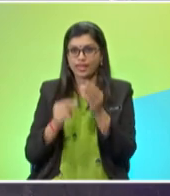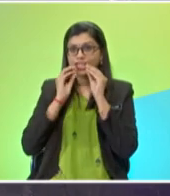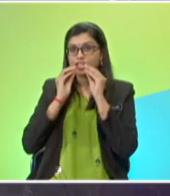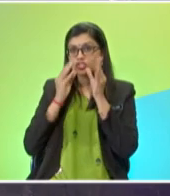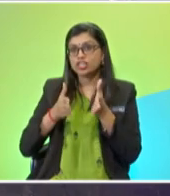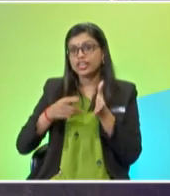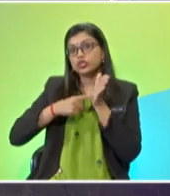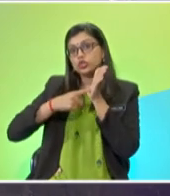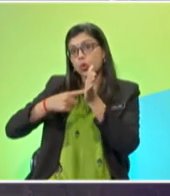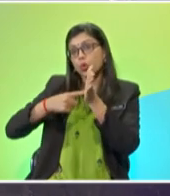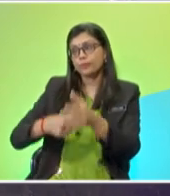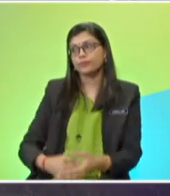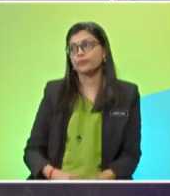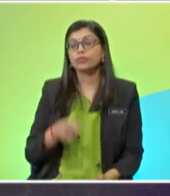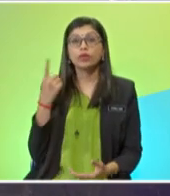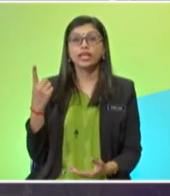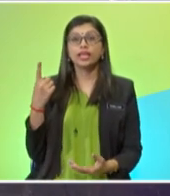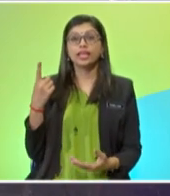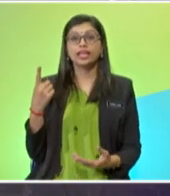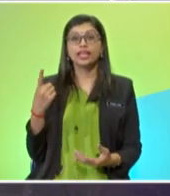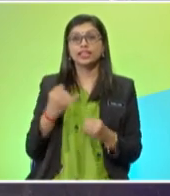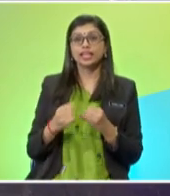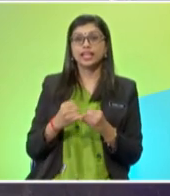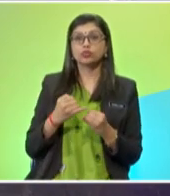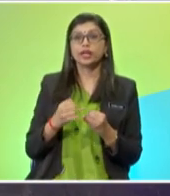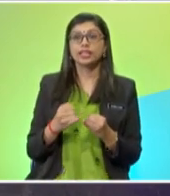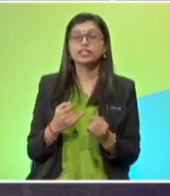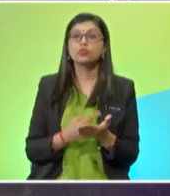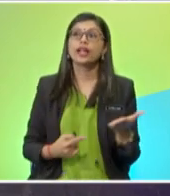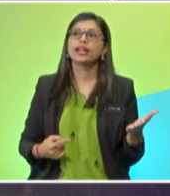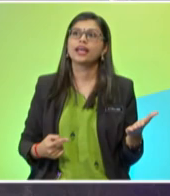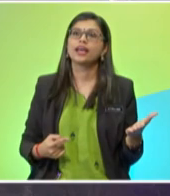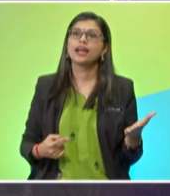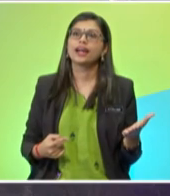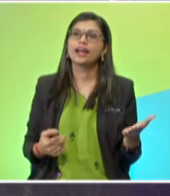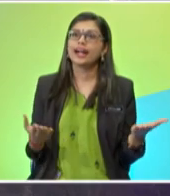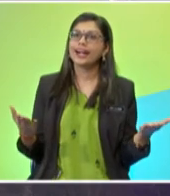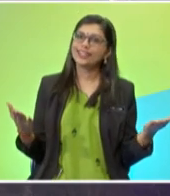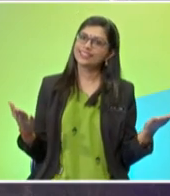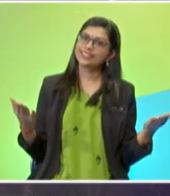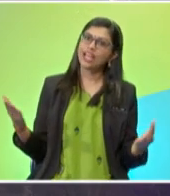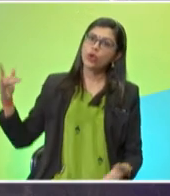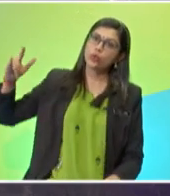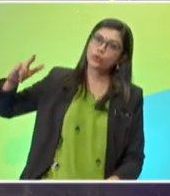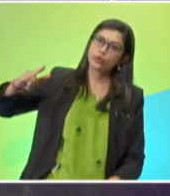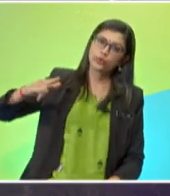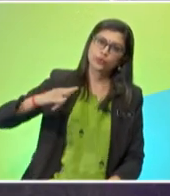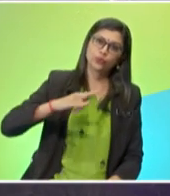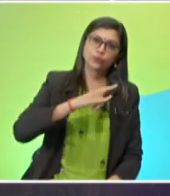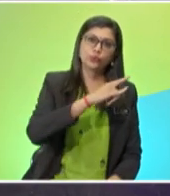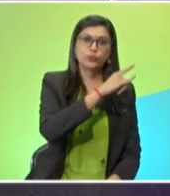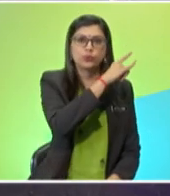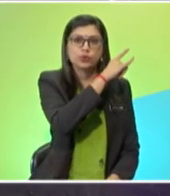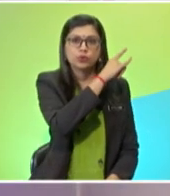Okay, now, which picture is this? Okay, I know the last one. You can guess it. It's the aeroplane. Yes, it's